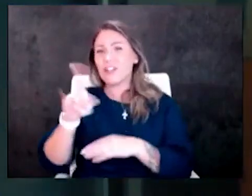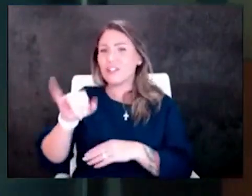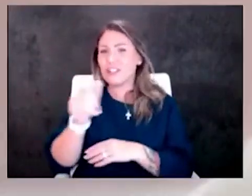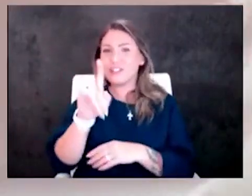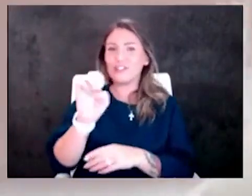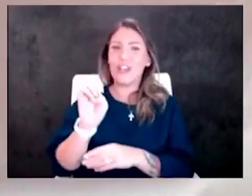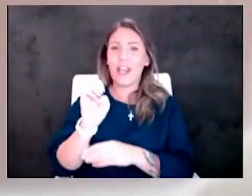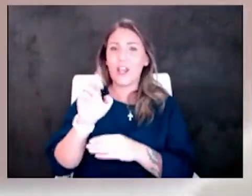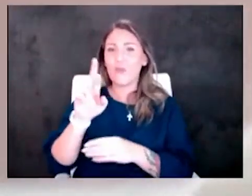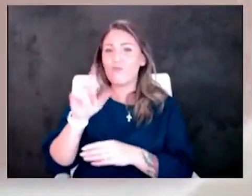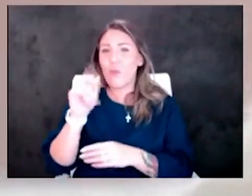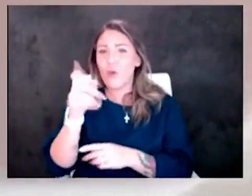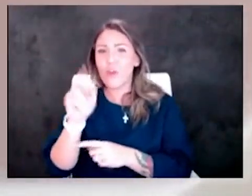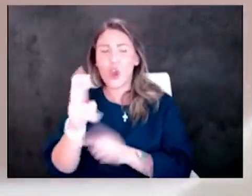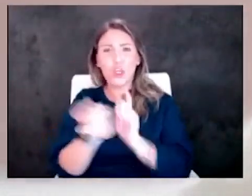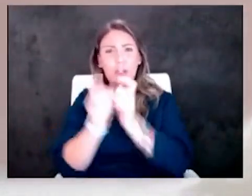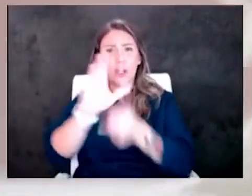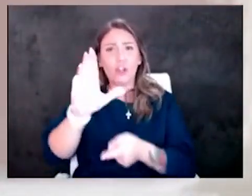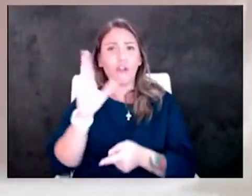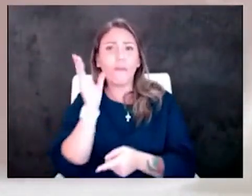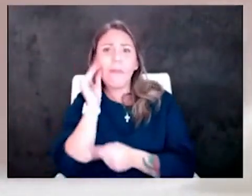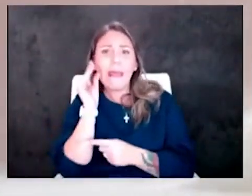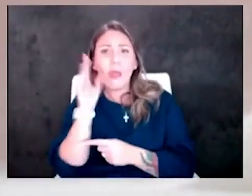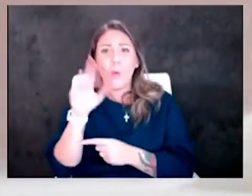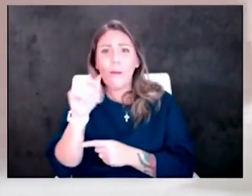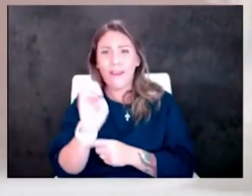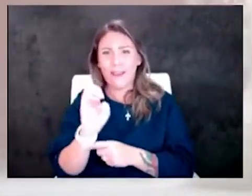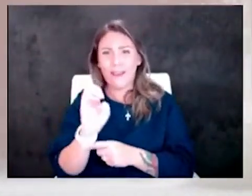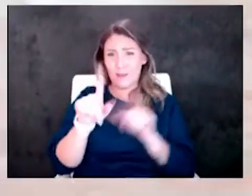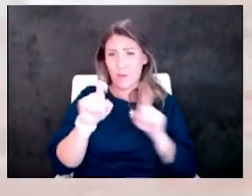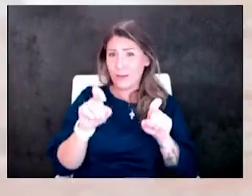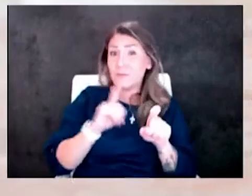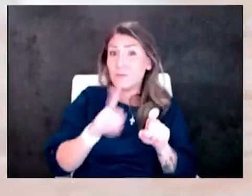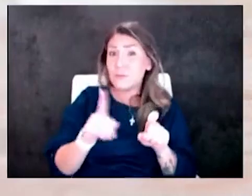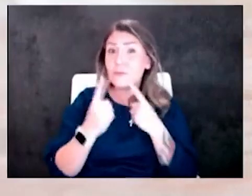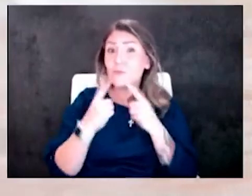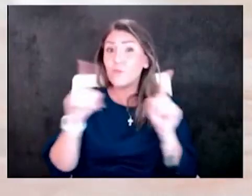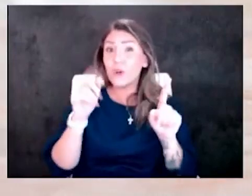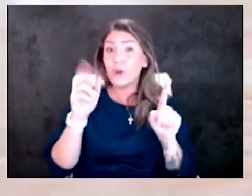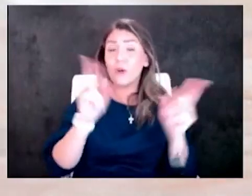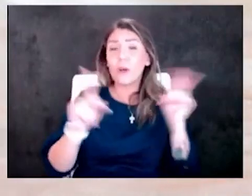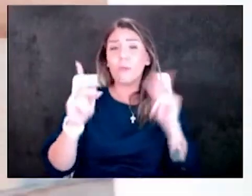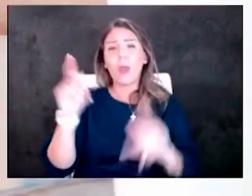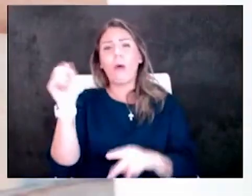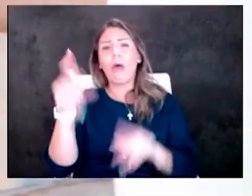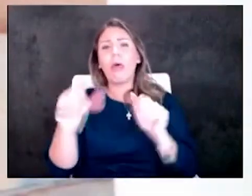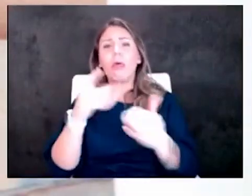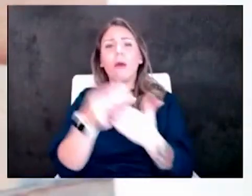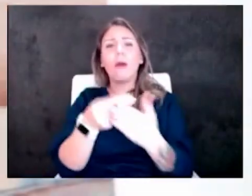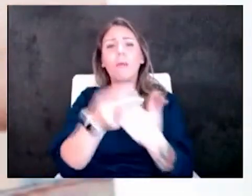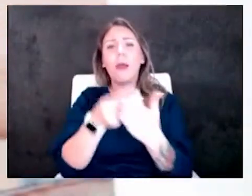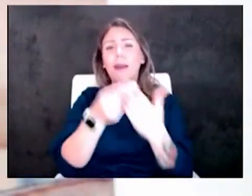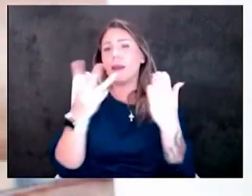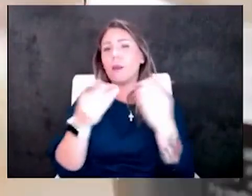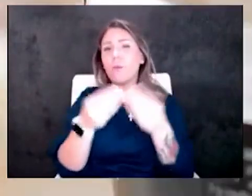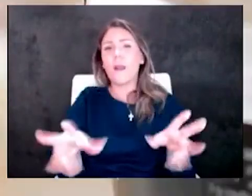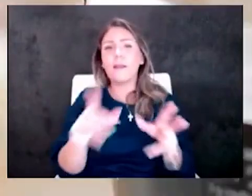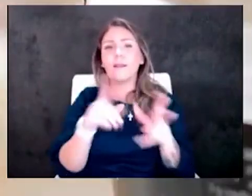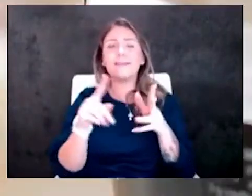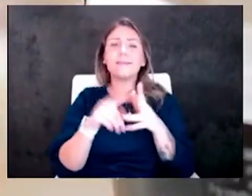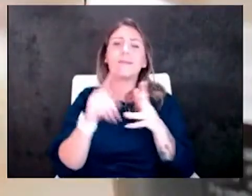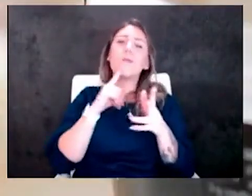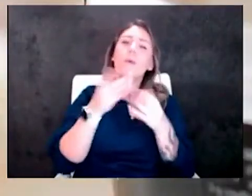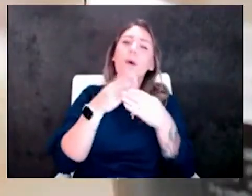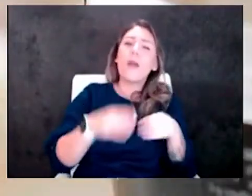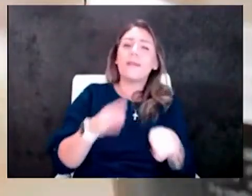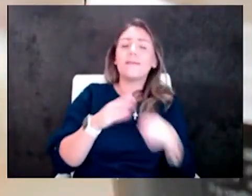their pillowcases. But the question is it really working, or are people just throwing their money down the toilet? We break down some common beauty myths for women